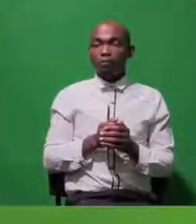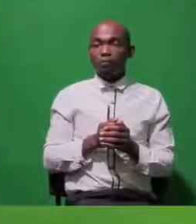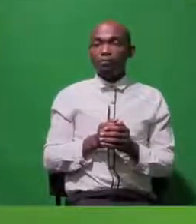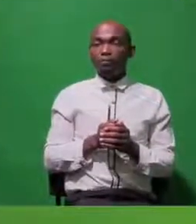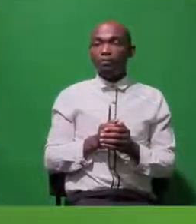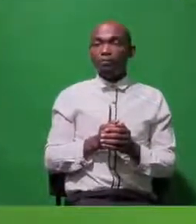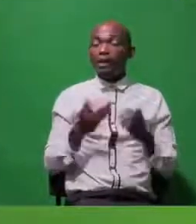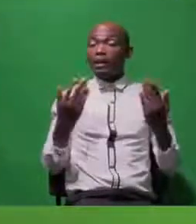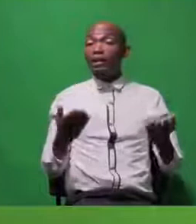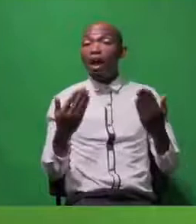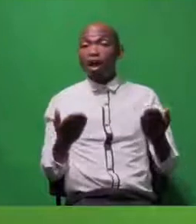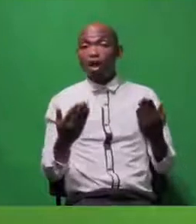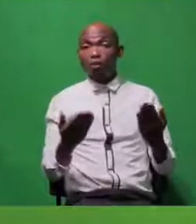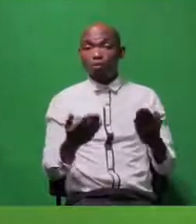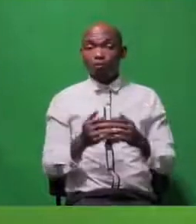now